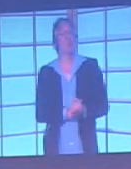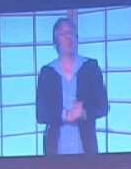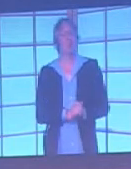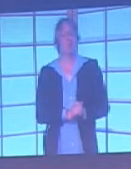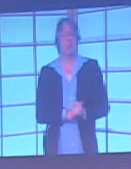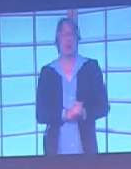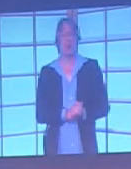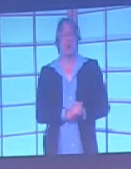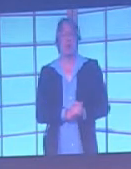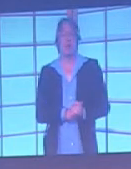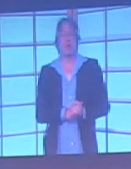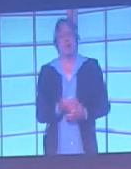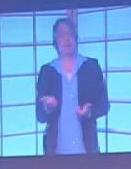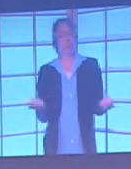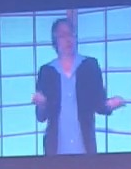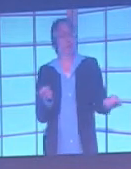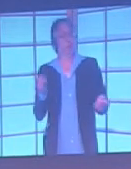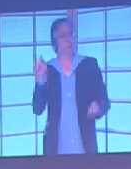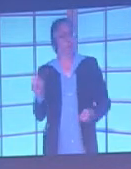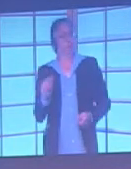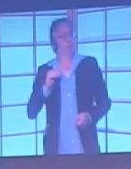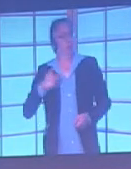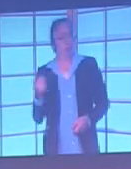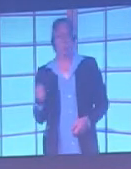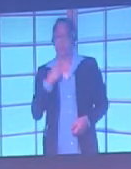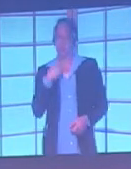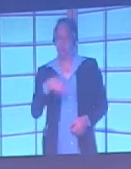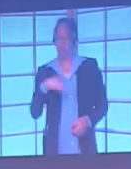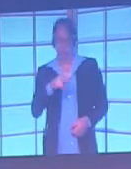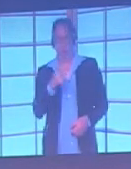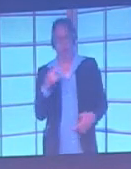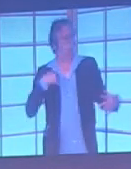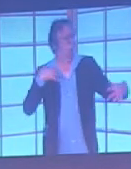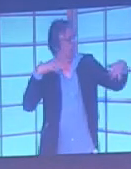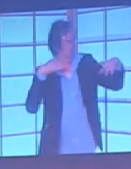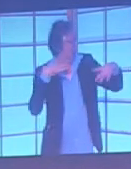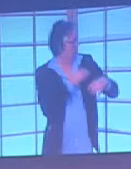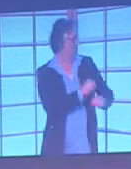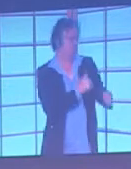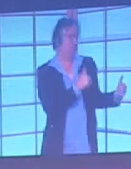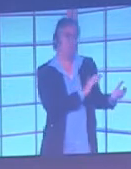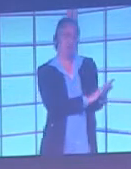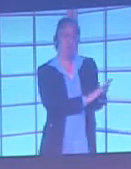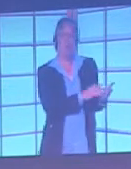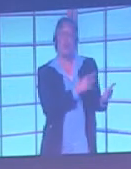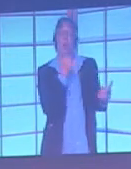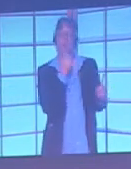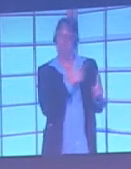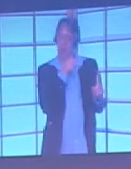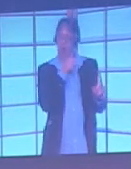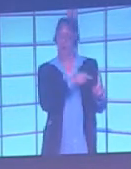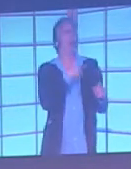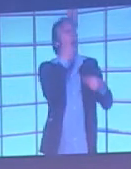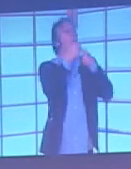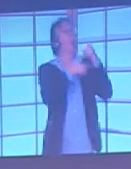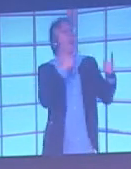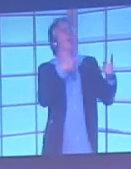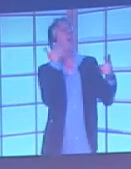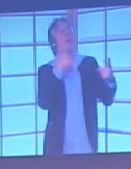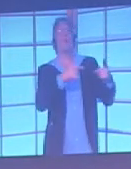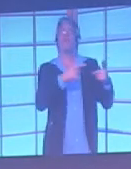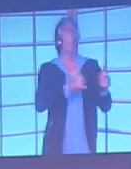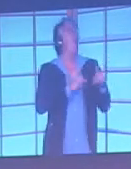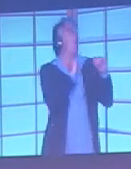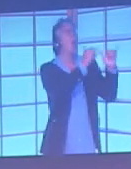the amount of activity that's gone on, and the fact that that was actually televised on national television. Yet again, here is football